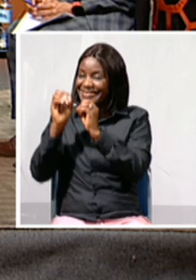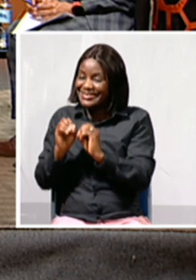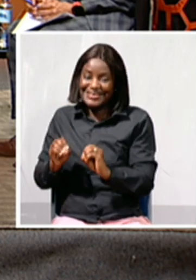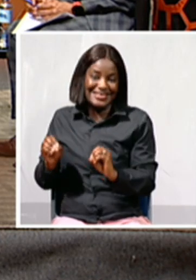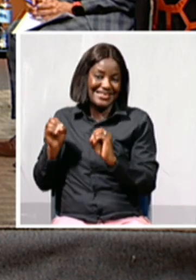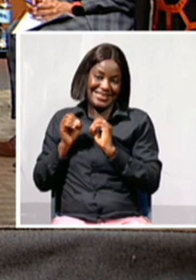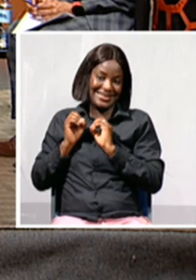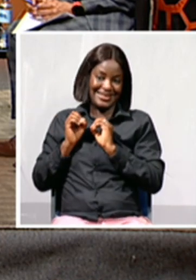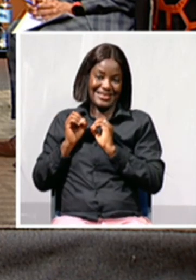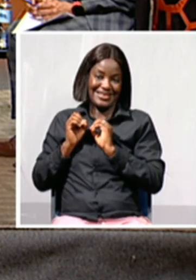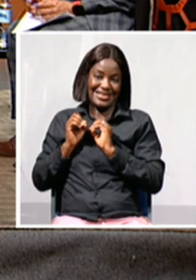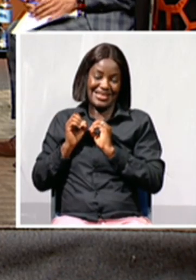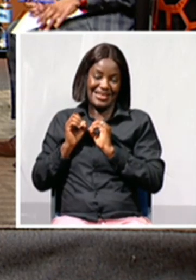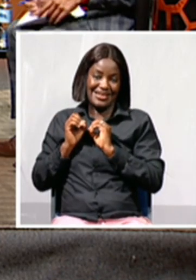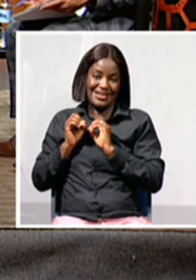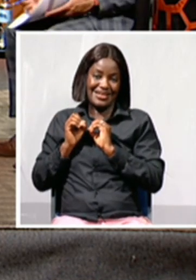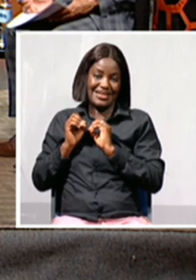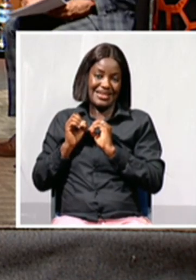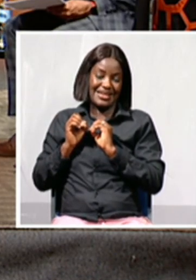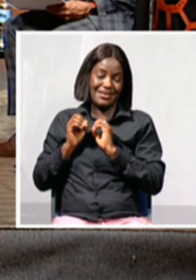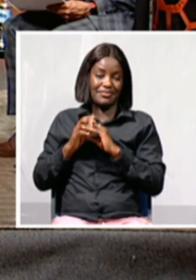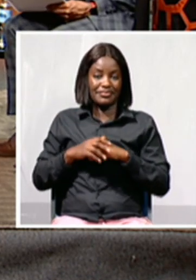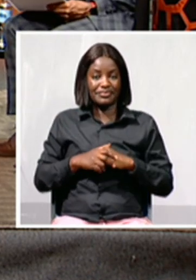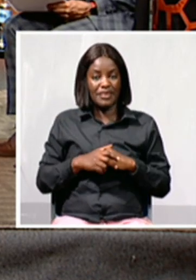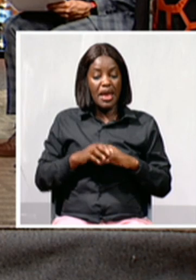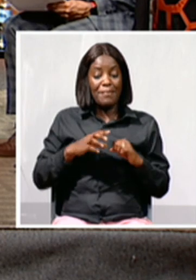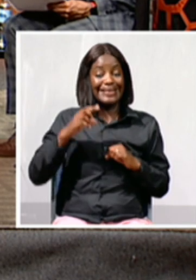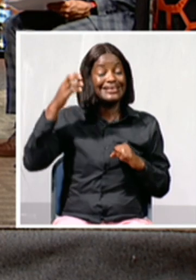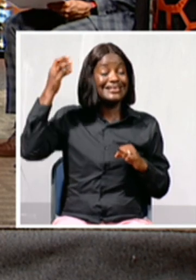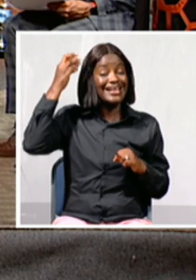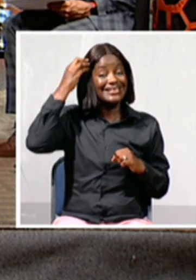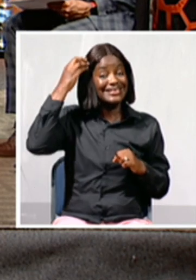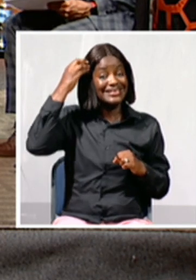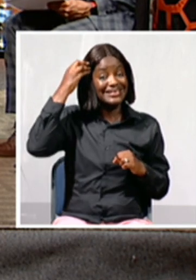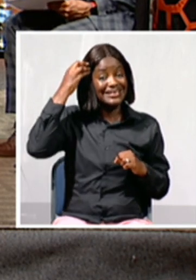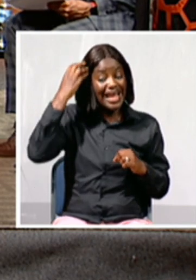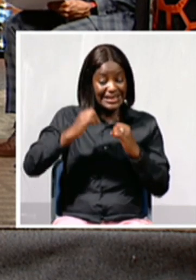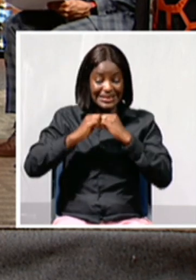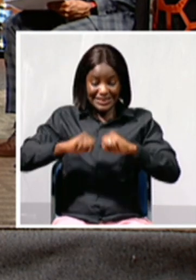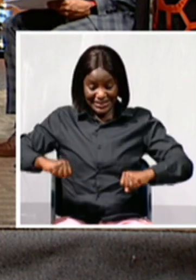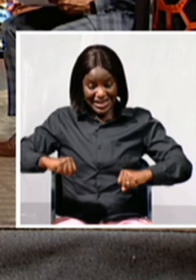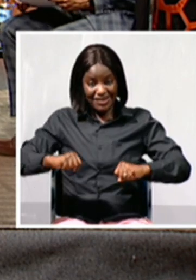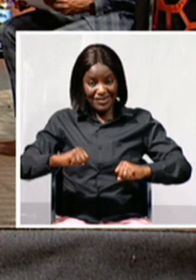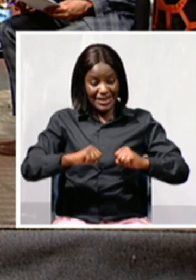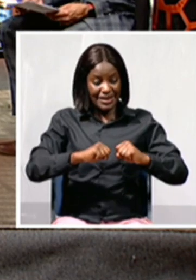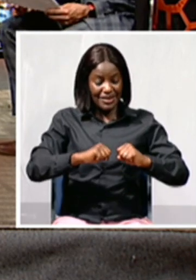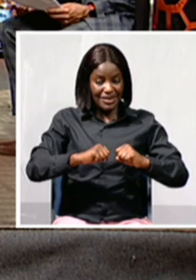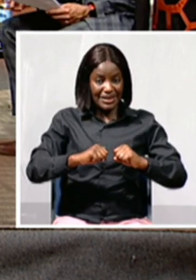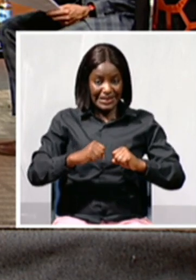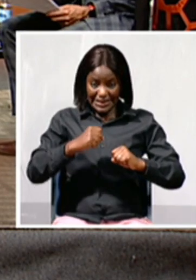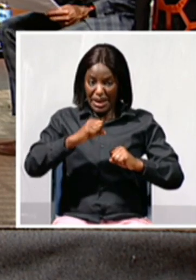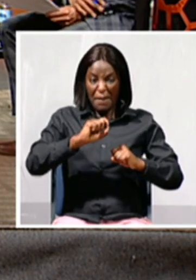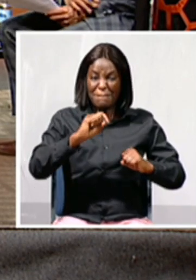call it apathy. Sometimes it's apathy, but it's a conscious decision sometimes not to vote. You see,